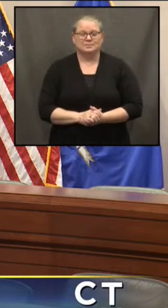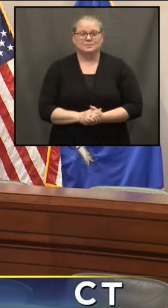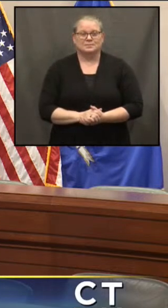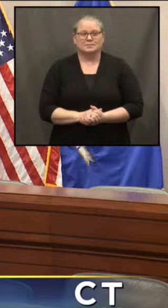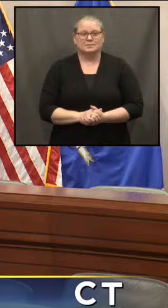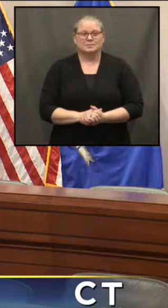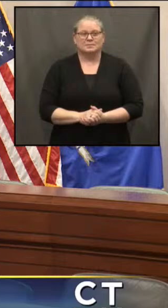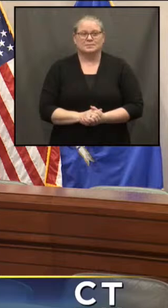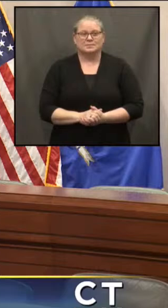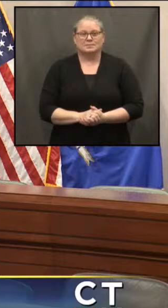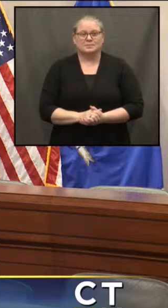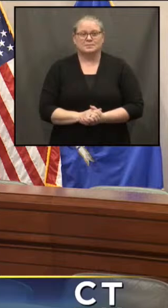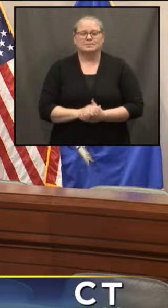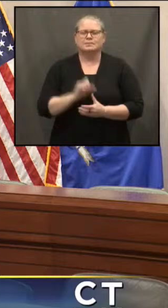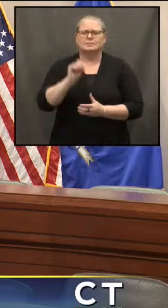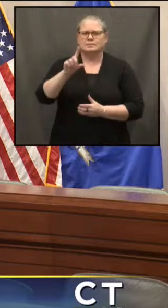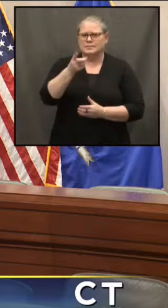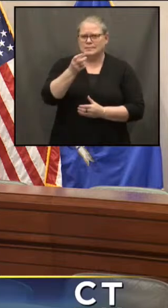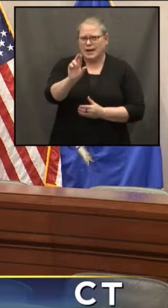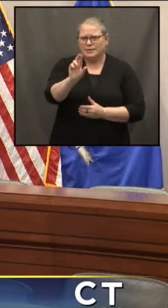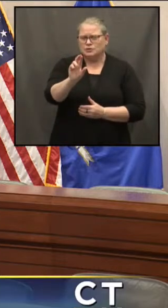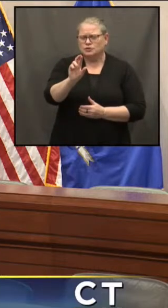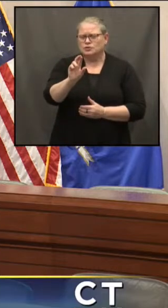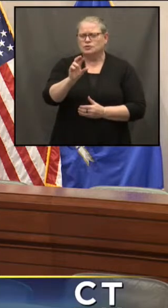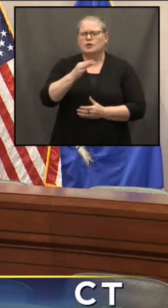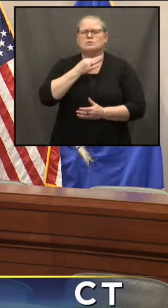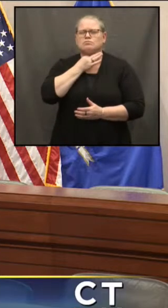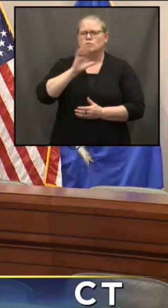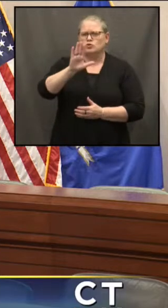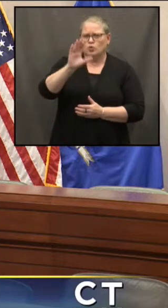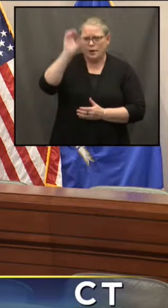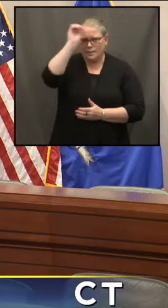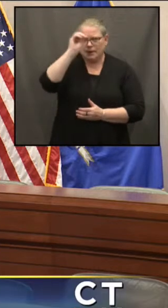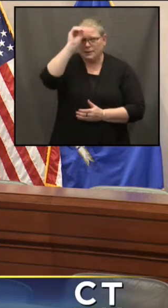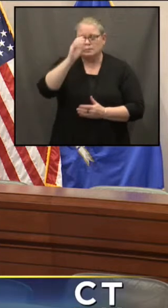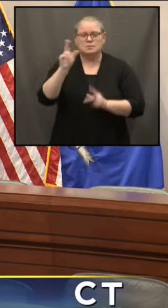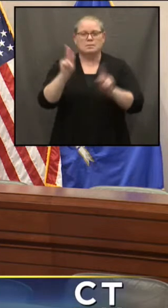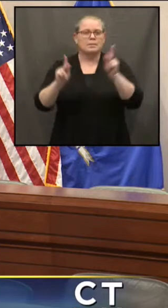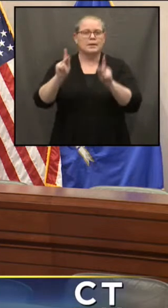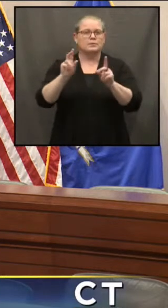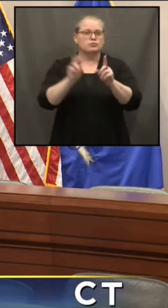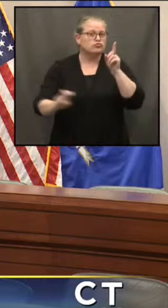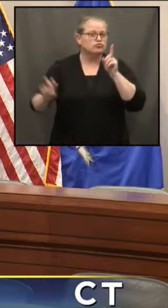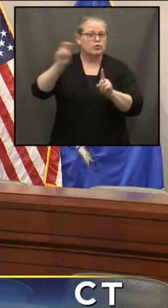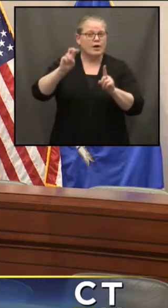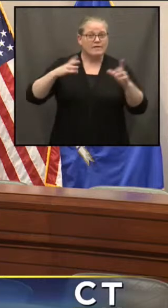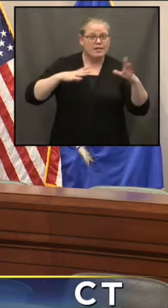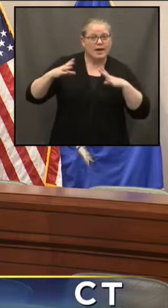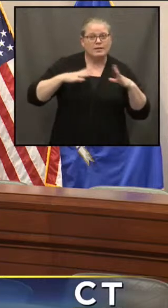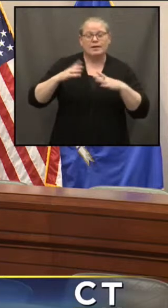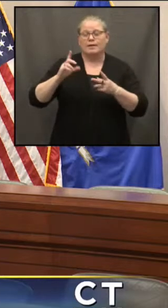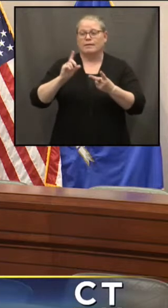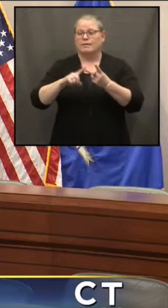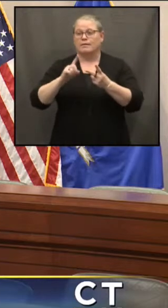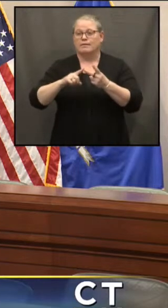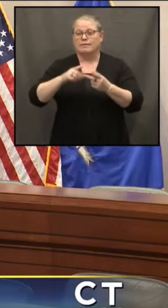Doctor, how are you feeling about holiday travel and masks at Thanksgiving dinner, things like that?